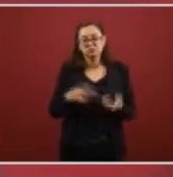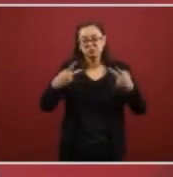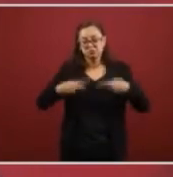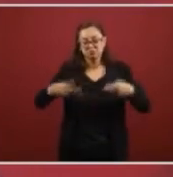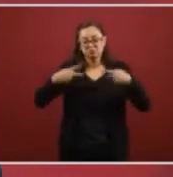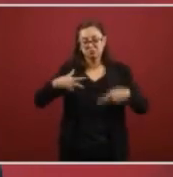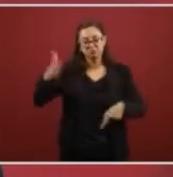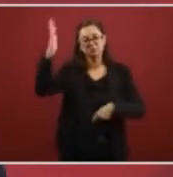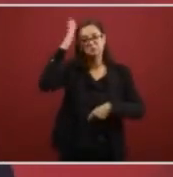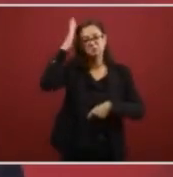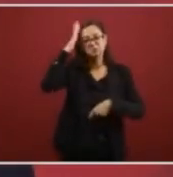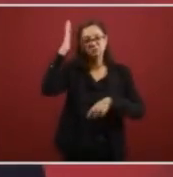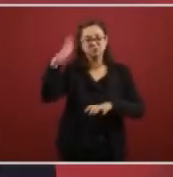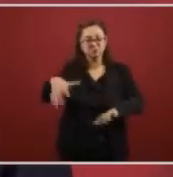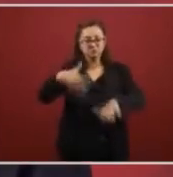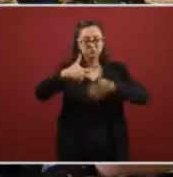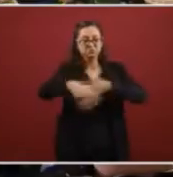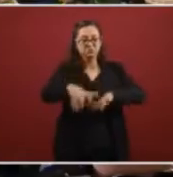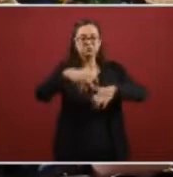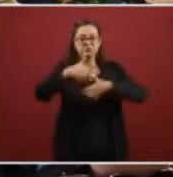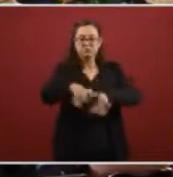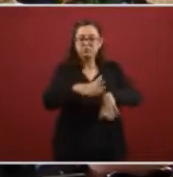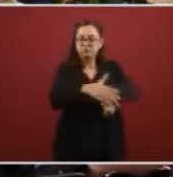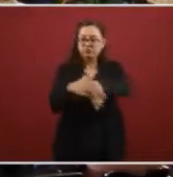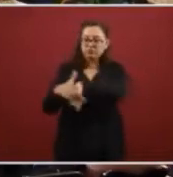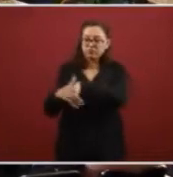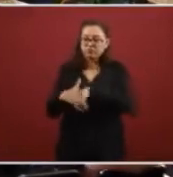I believe that those that head these movements